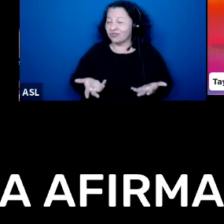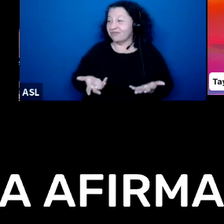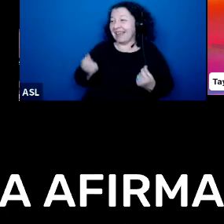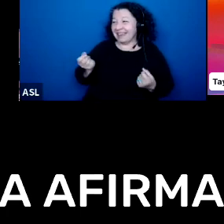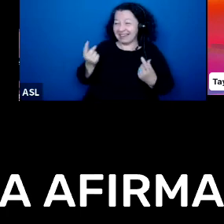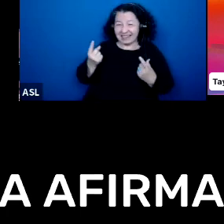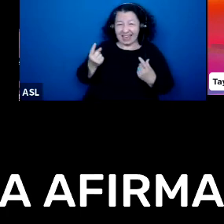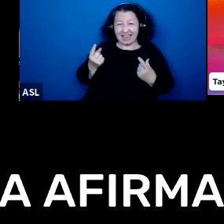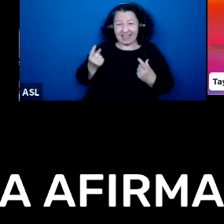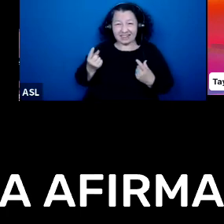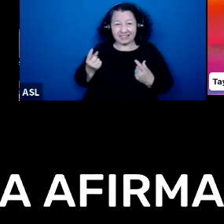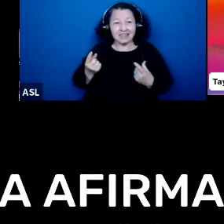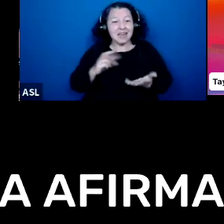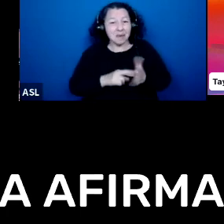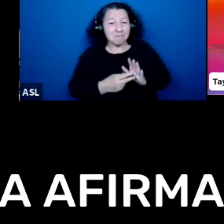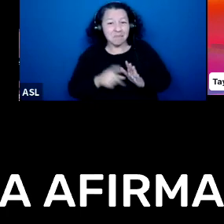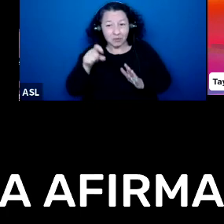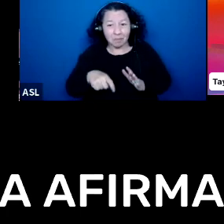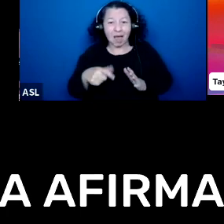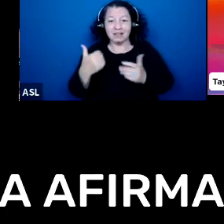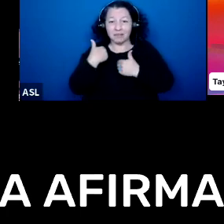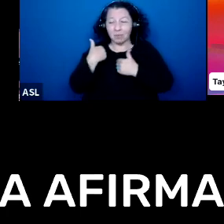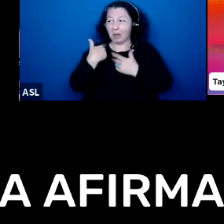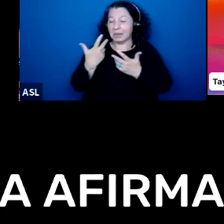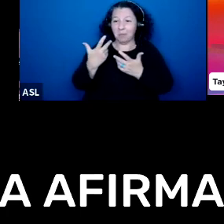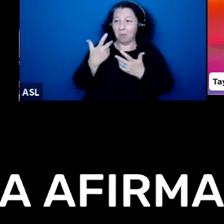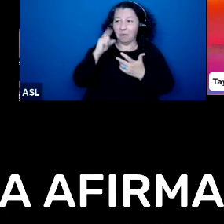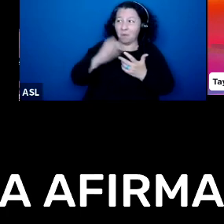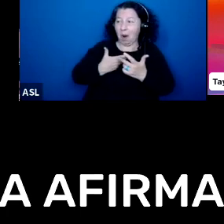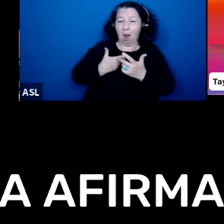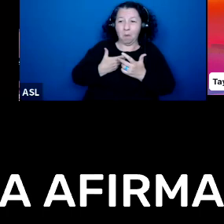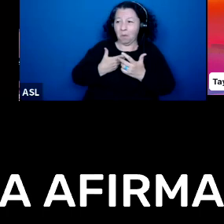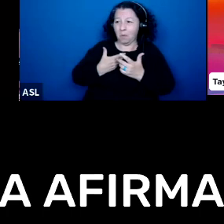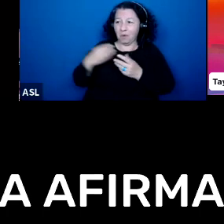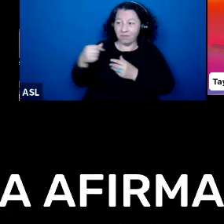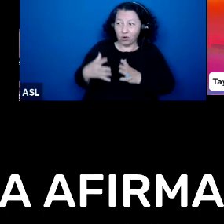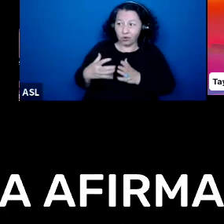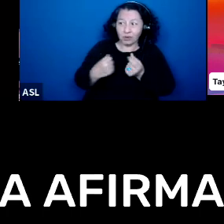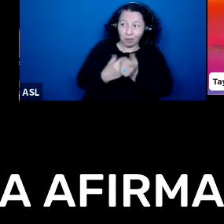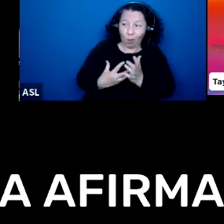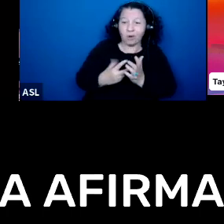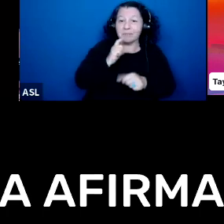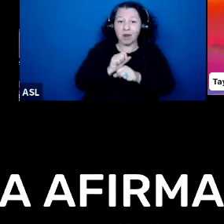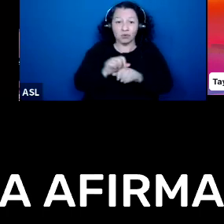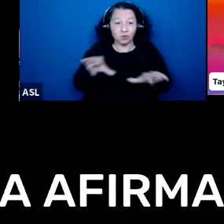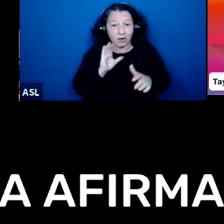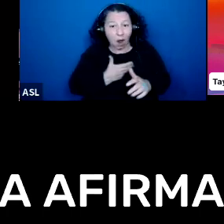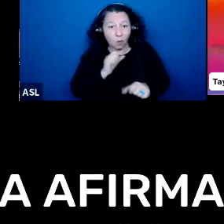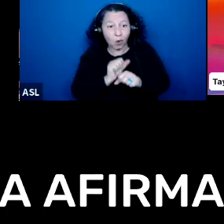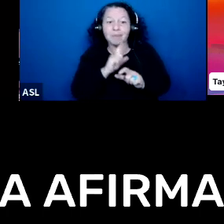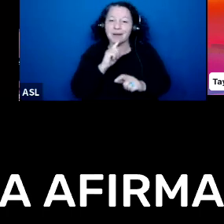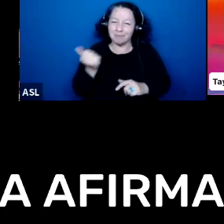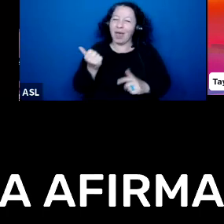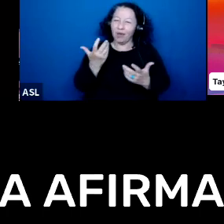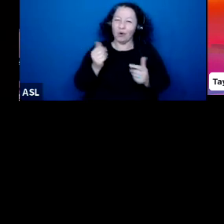information," which I get it. We're beholden to our funders, but at the same time, there is a better way to